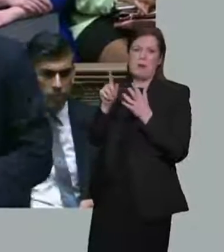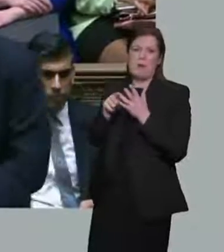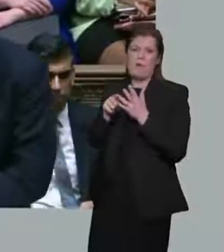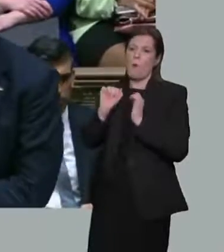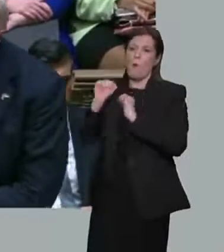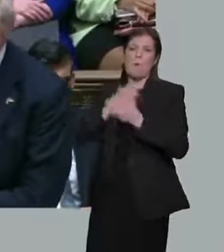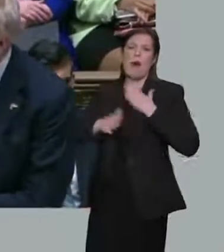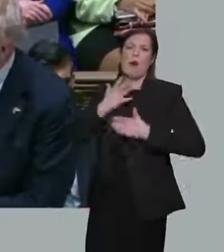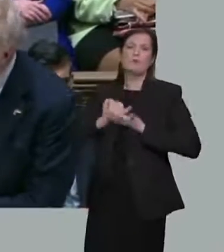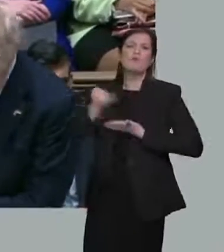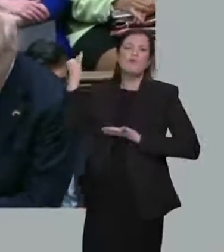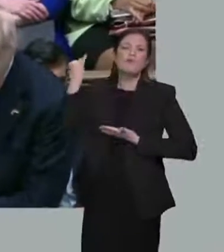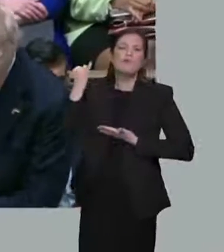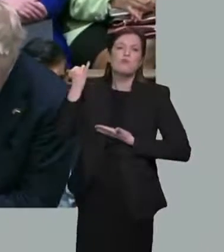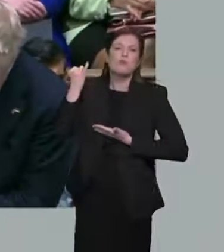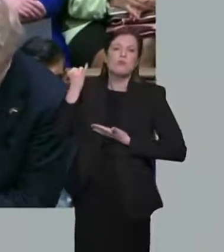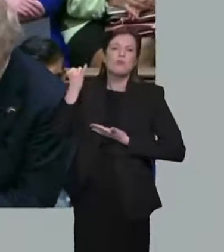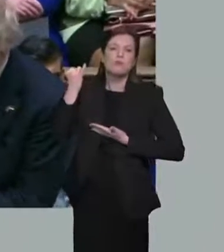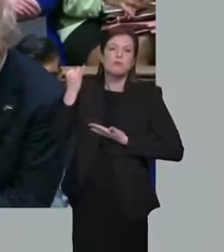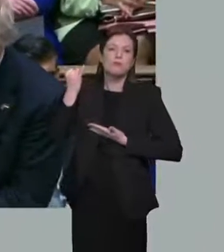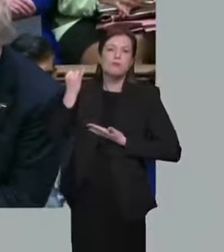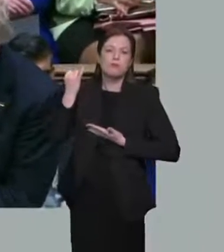P&O, and I